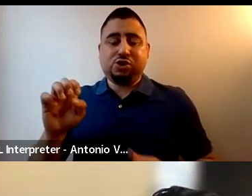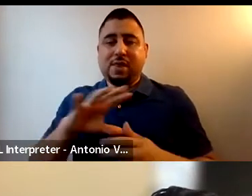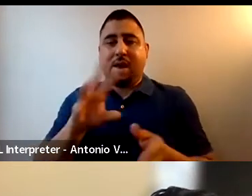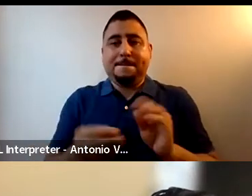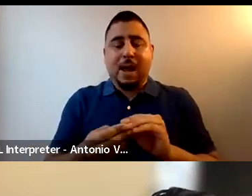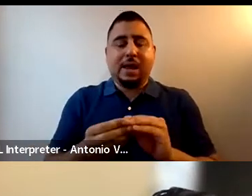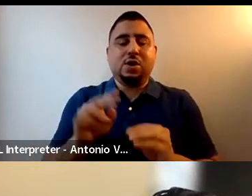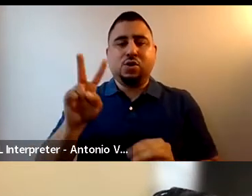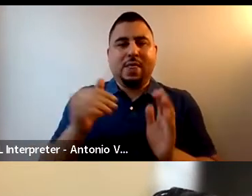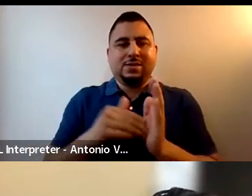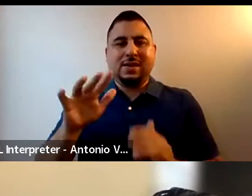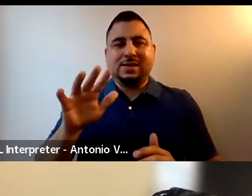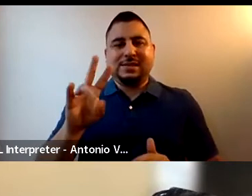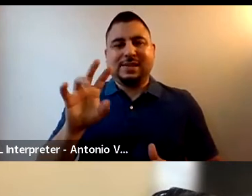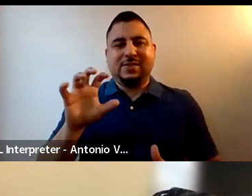would be